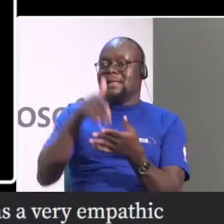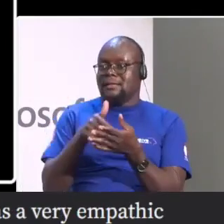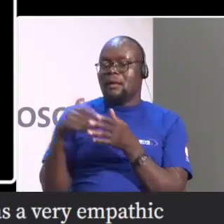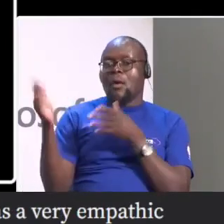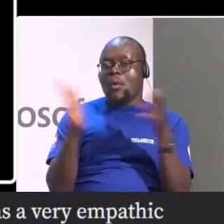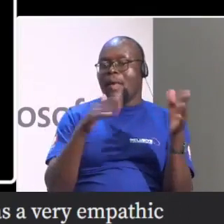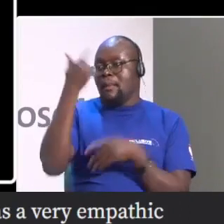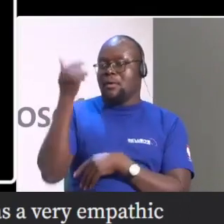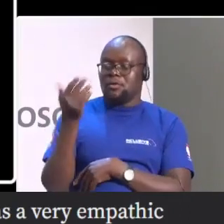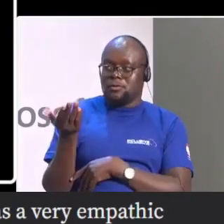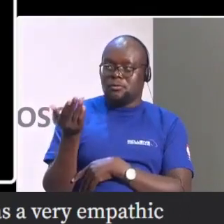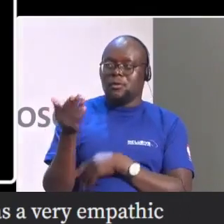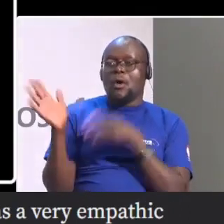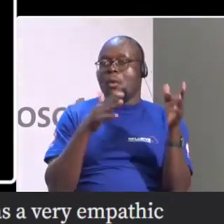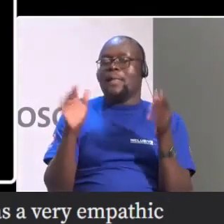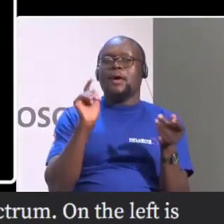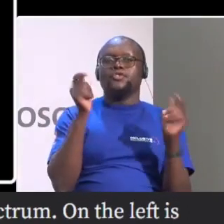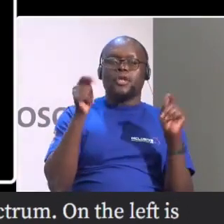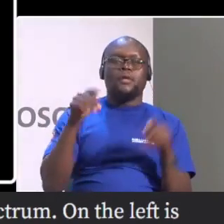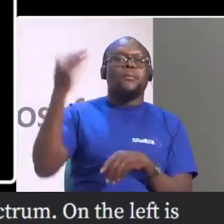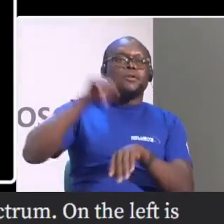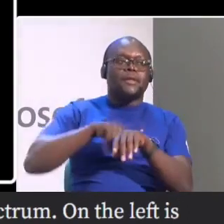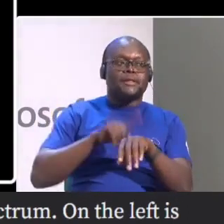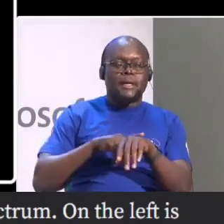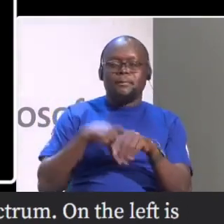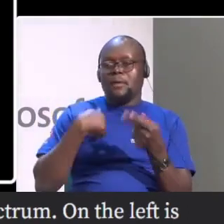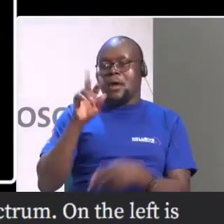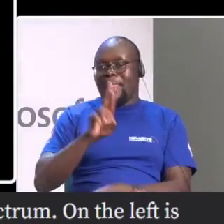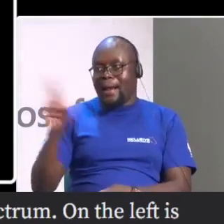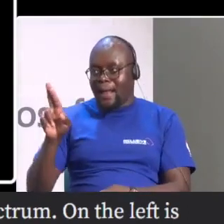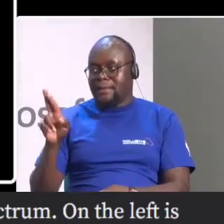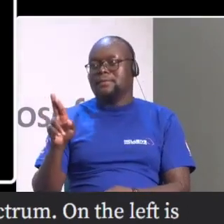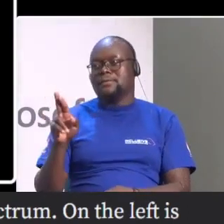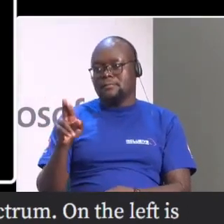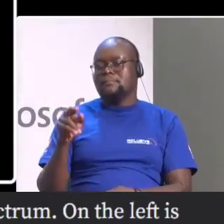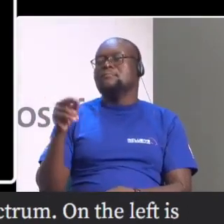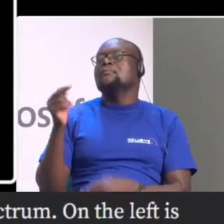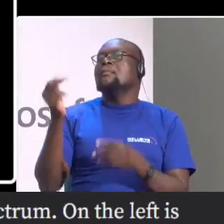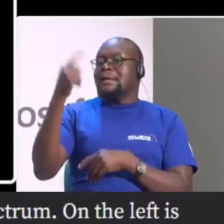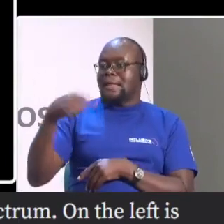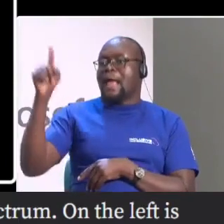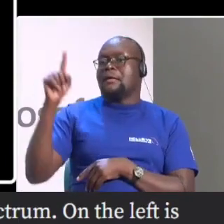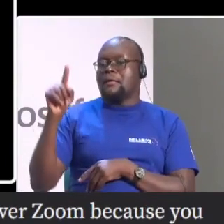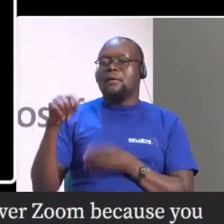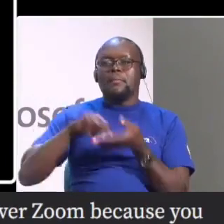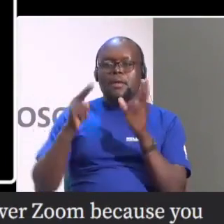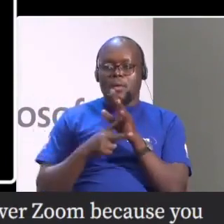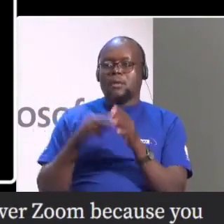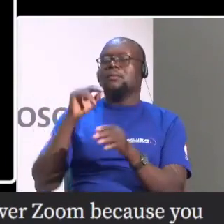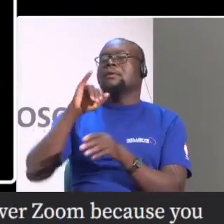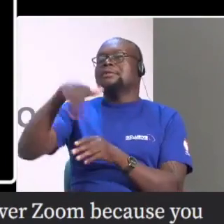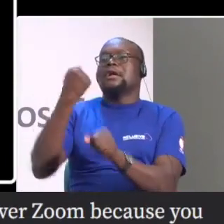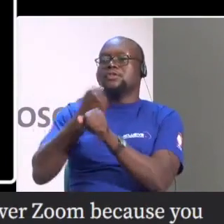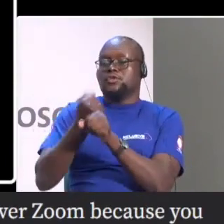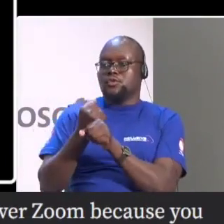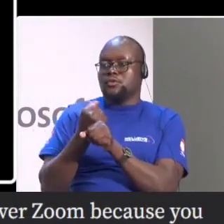vane, because, weather vanes change all the time. And on the right is a Nike slogan, just do it. Because I love the